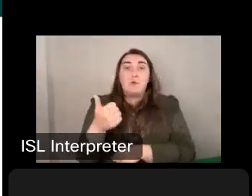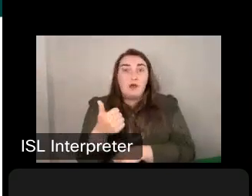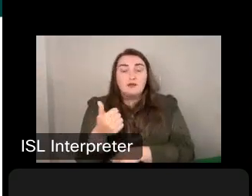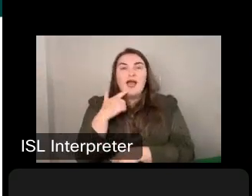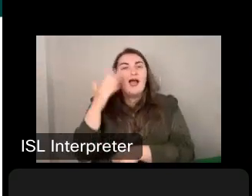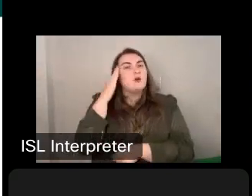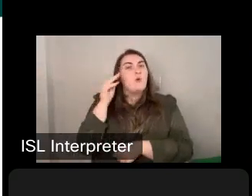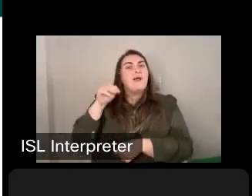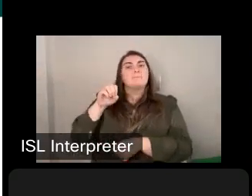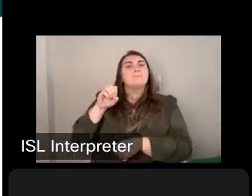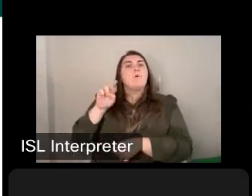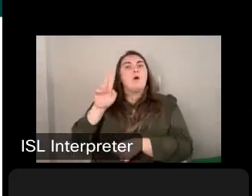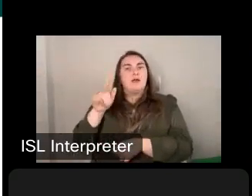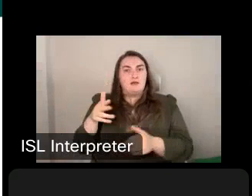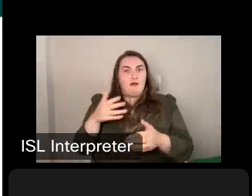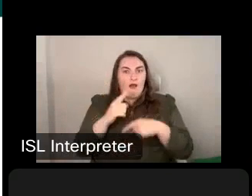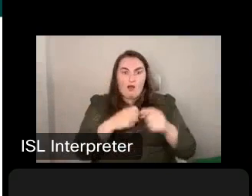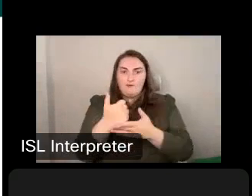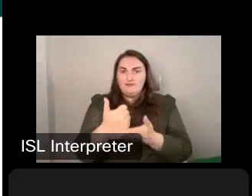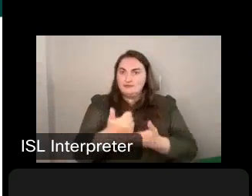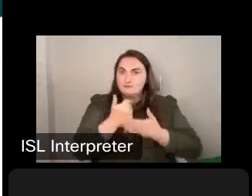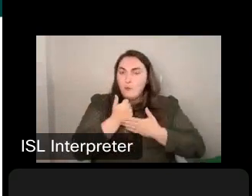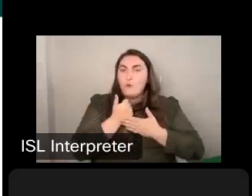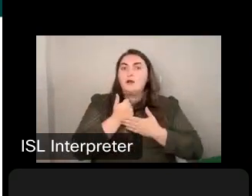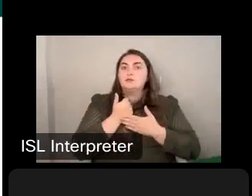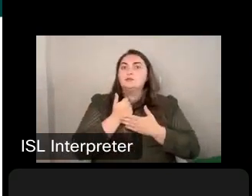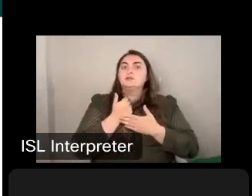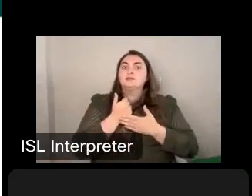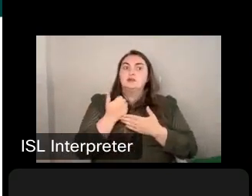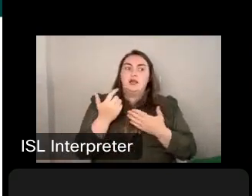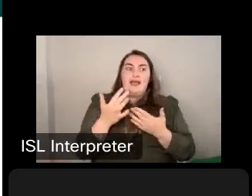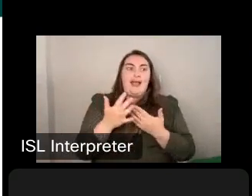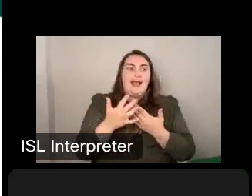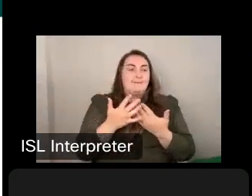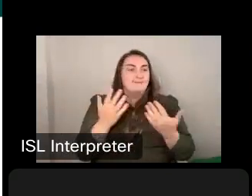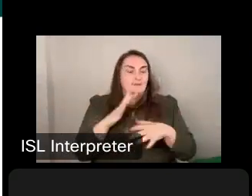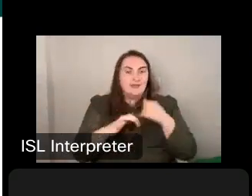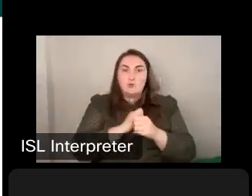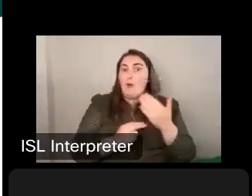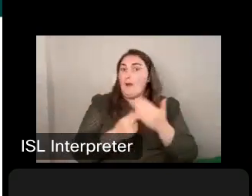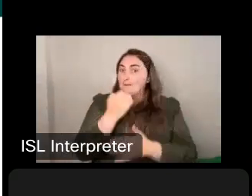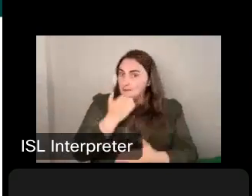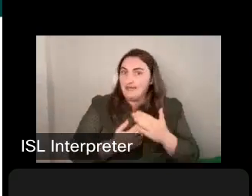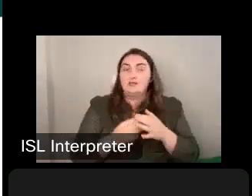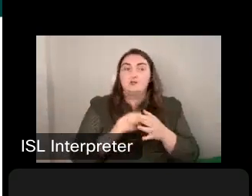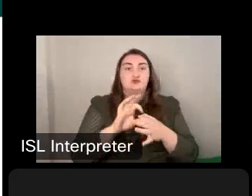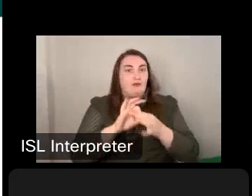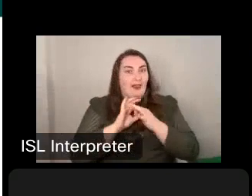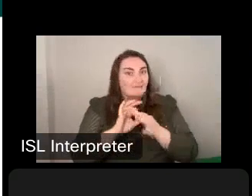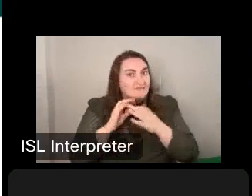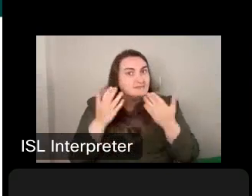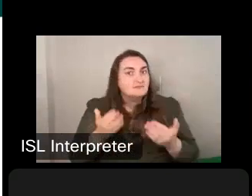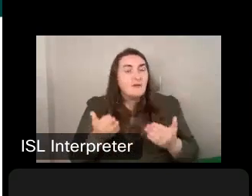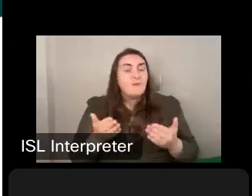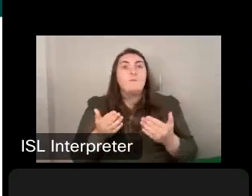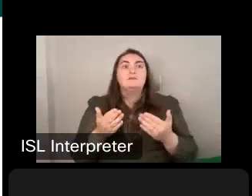that Morgan has always been very supportive and his team in EAP by making sure that it's up to date and it's relevant and current, aligned